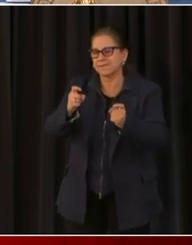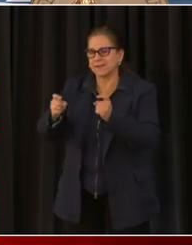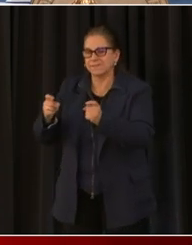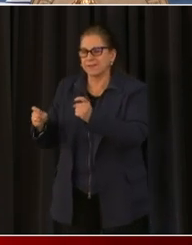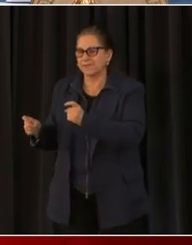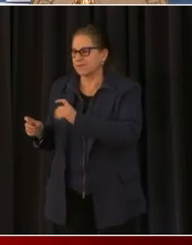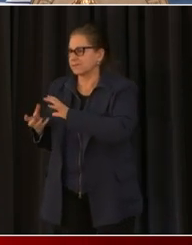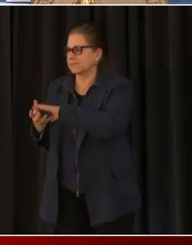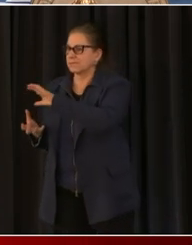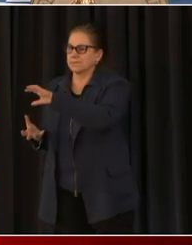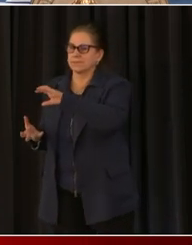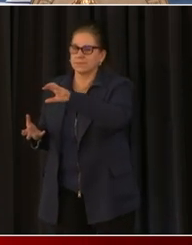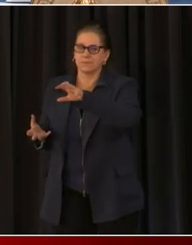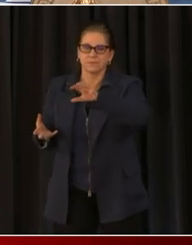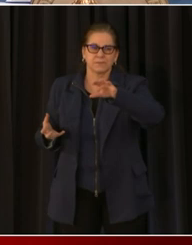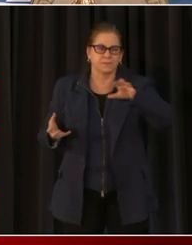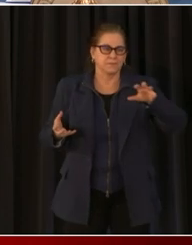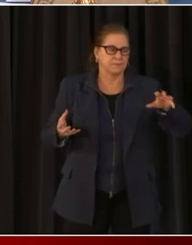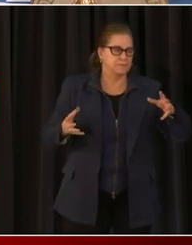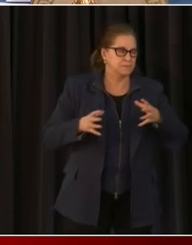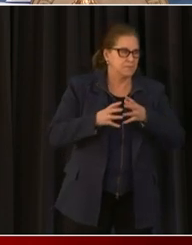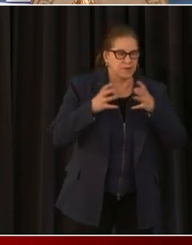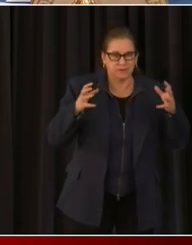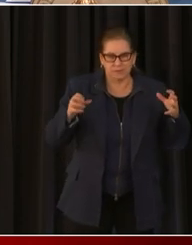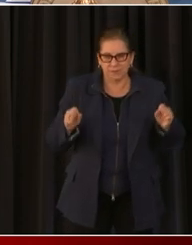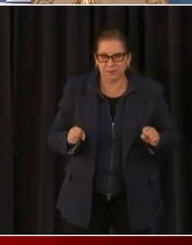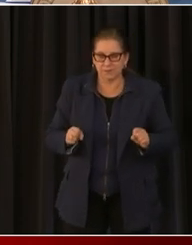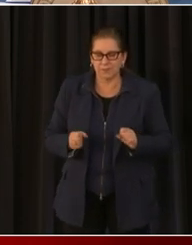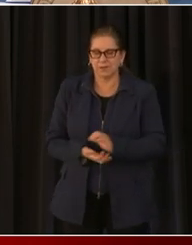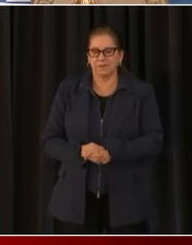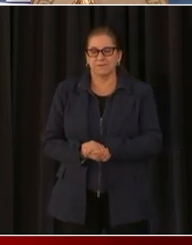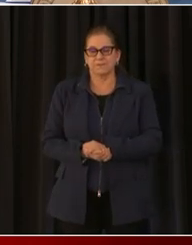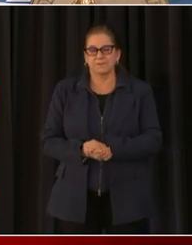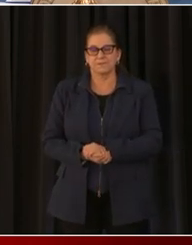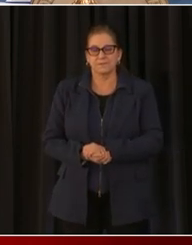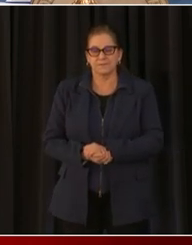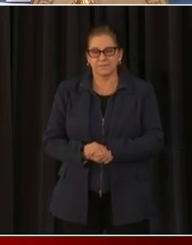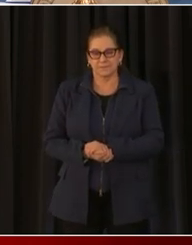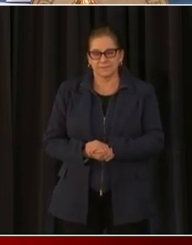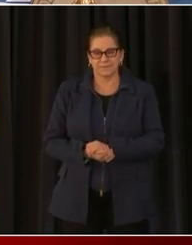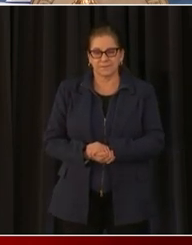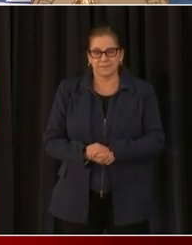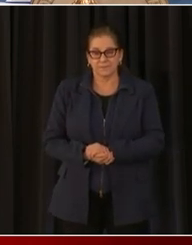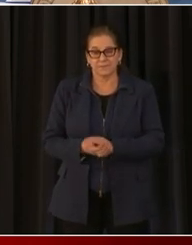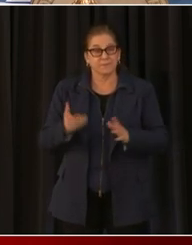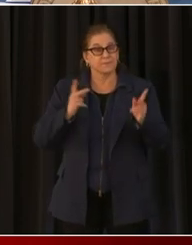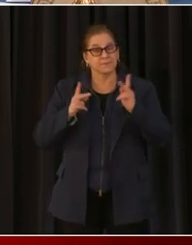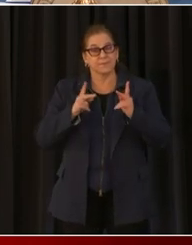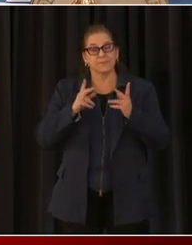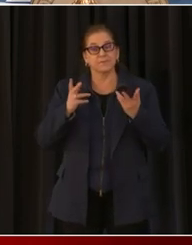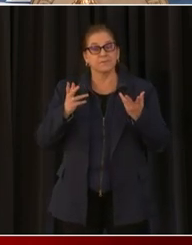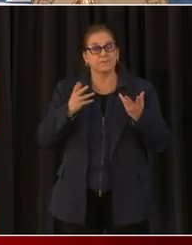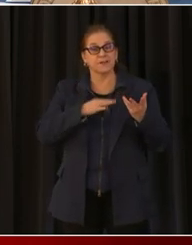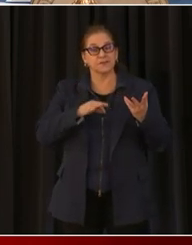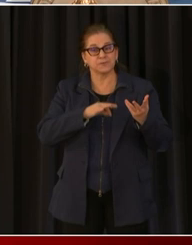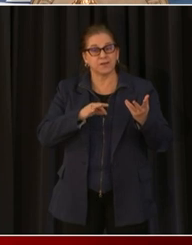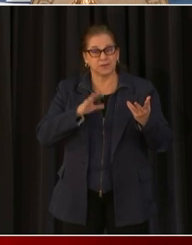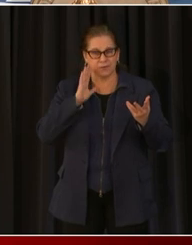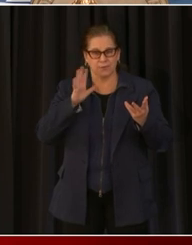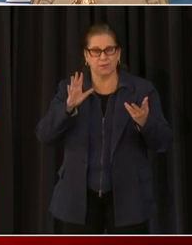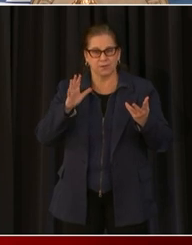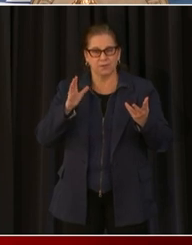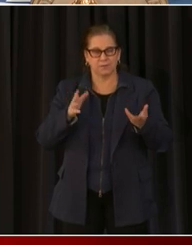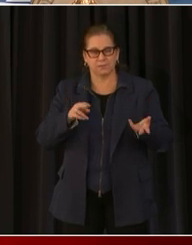soon as possible. The next population that will become eligible for the vaccine will